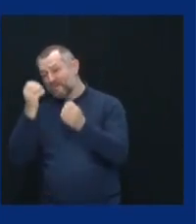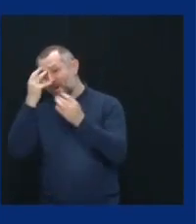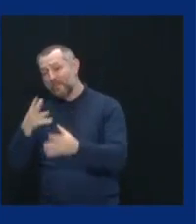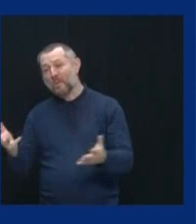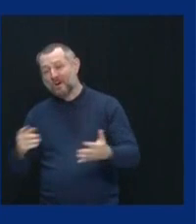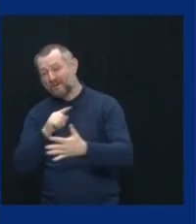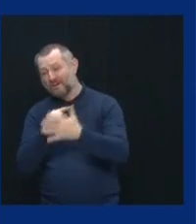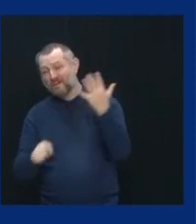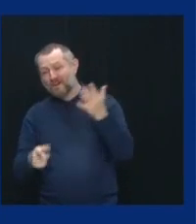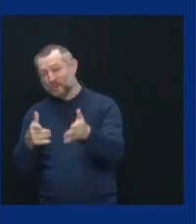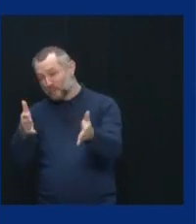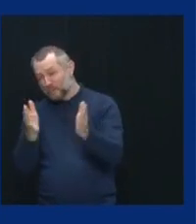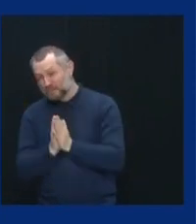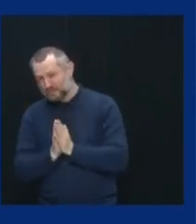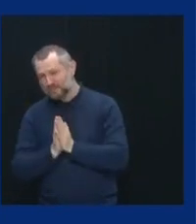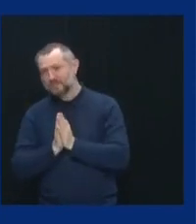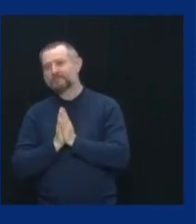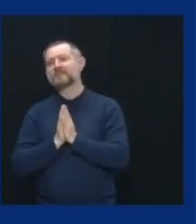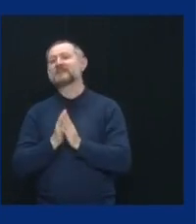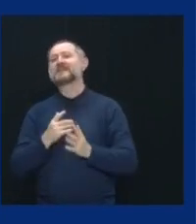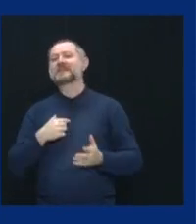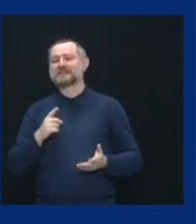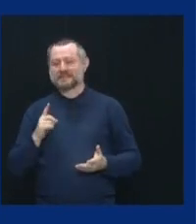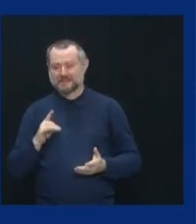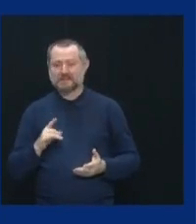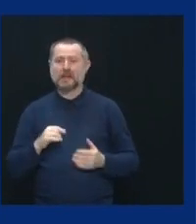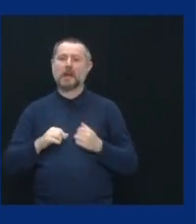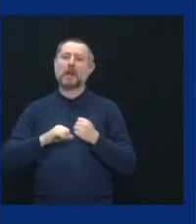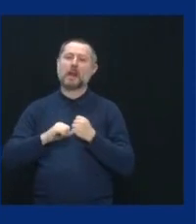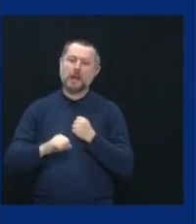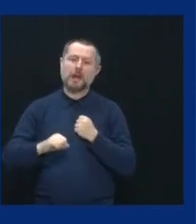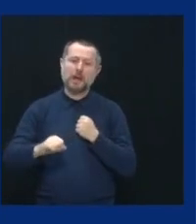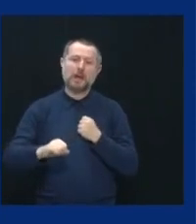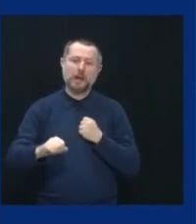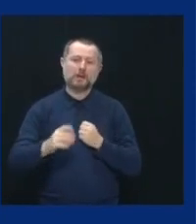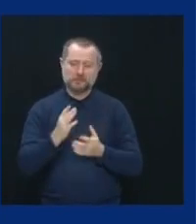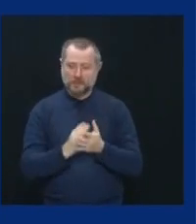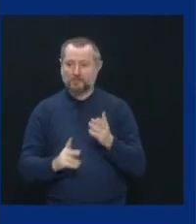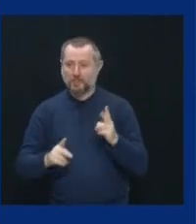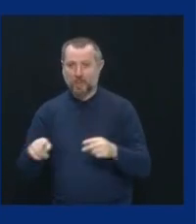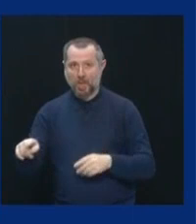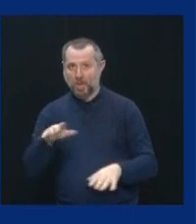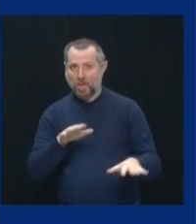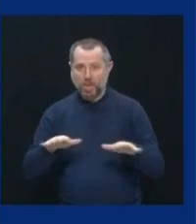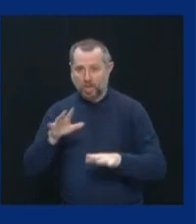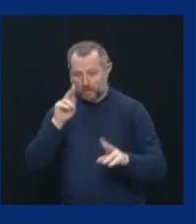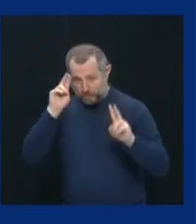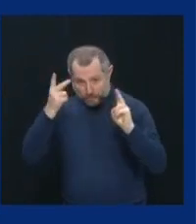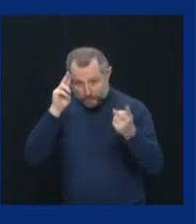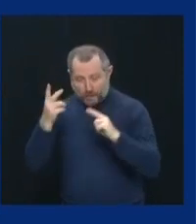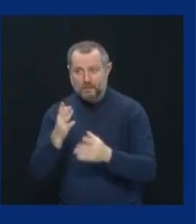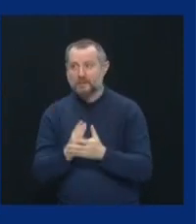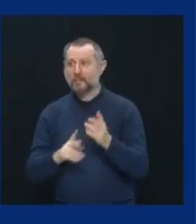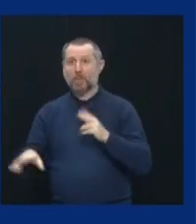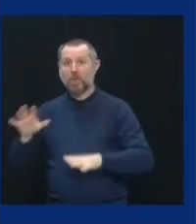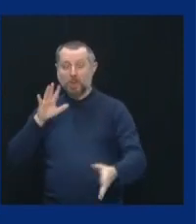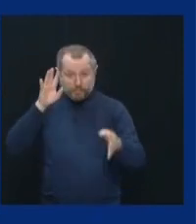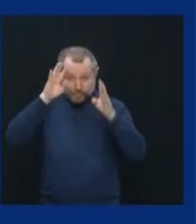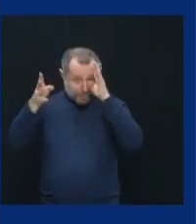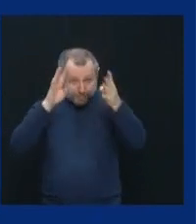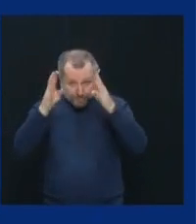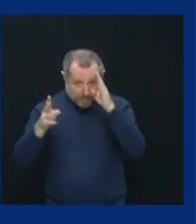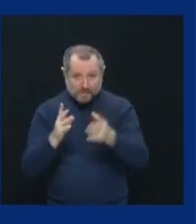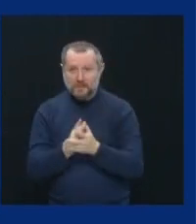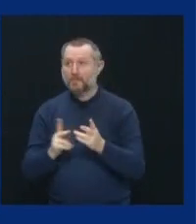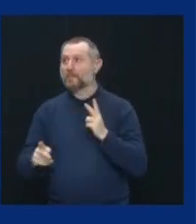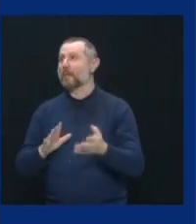did create a void, and misinformation did fill the void. And that misinformation gave people